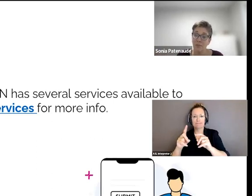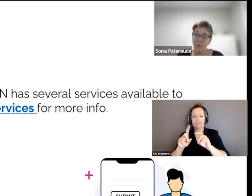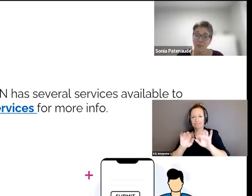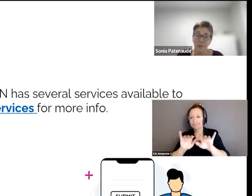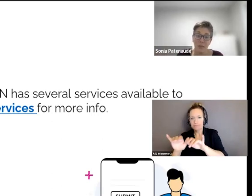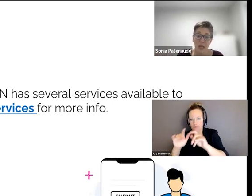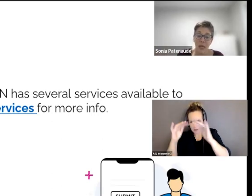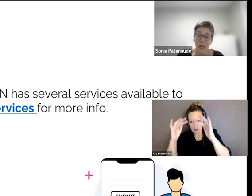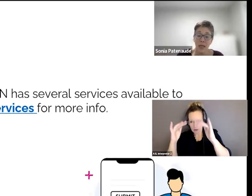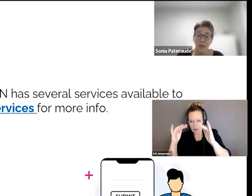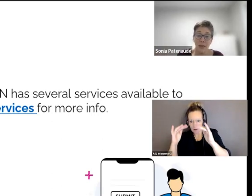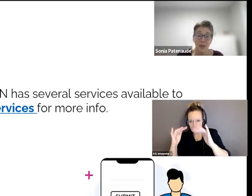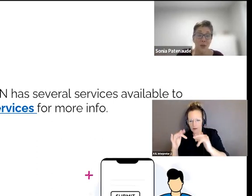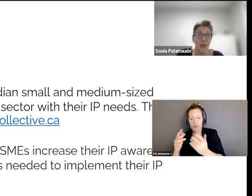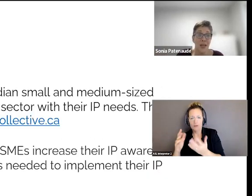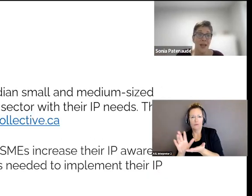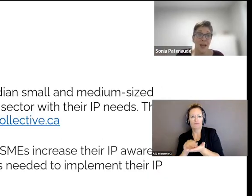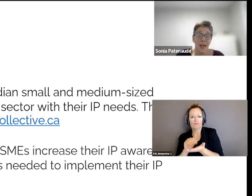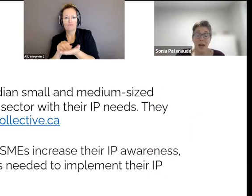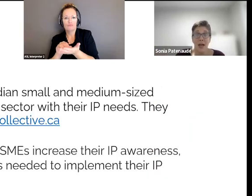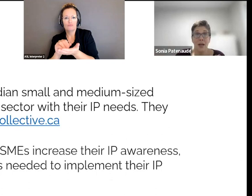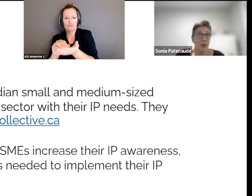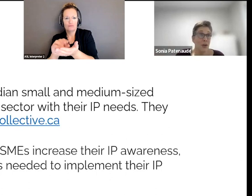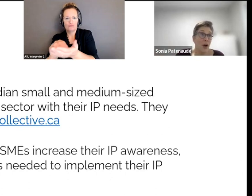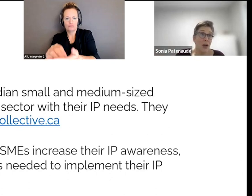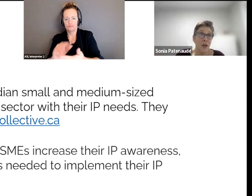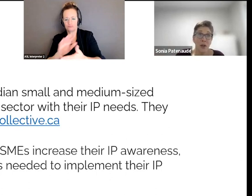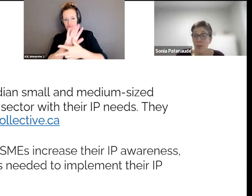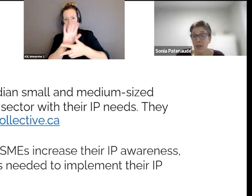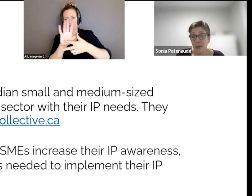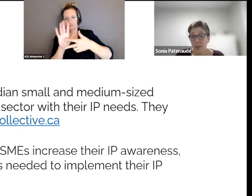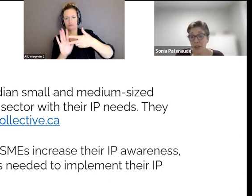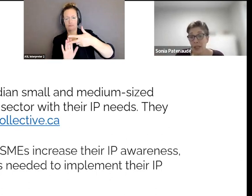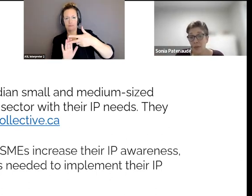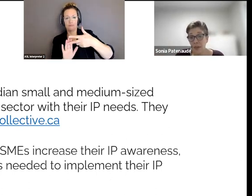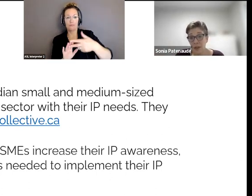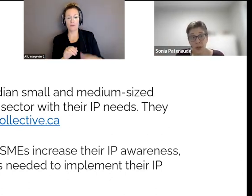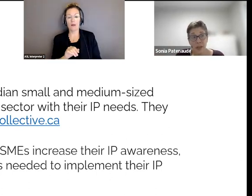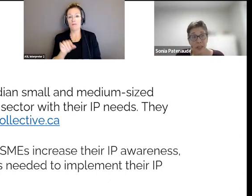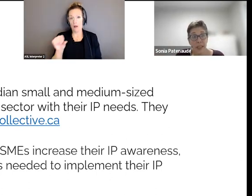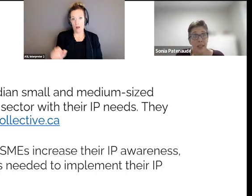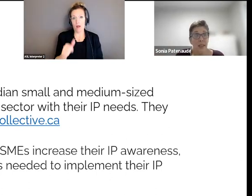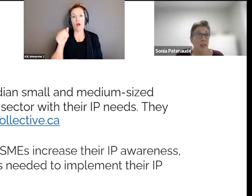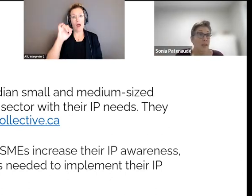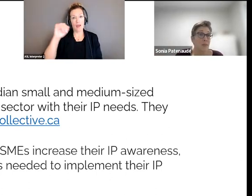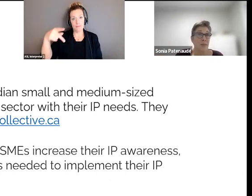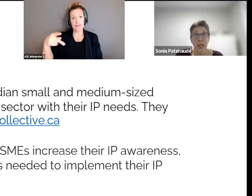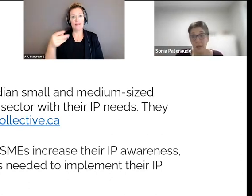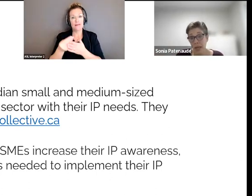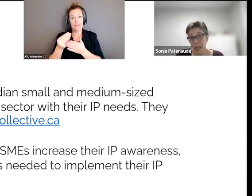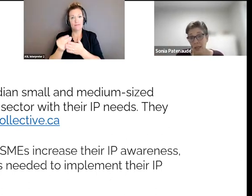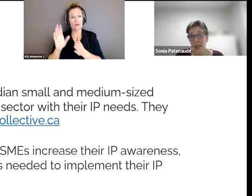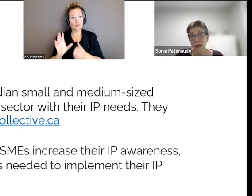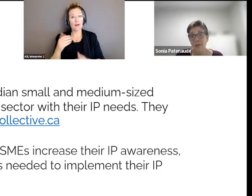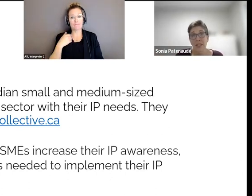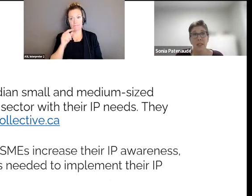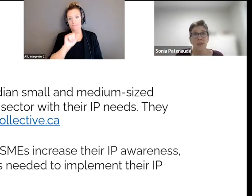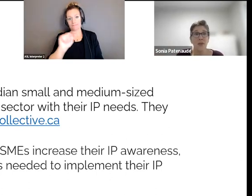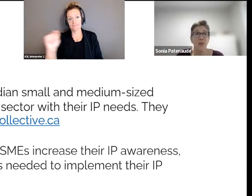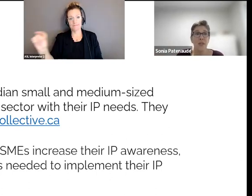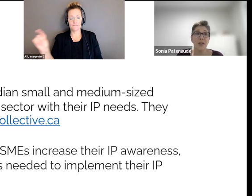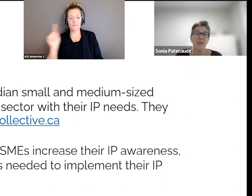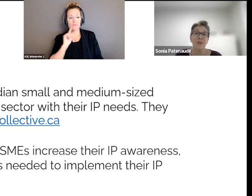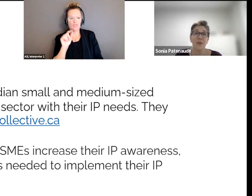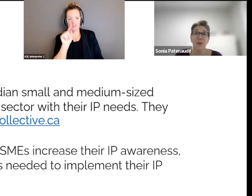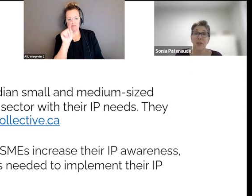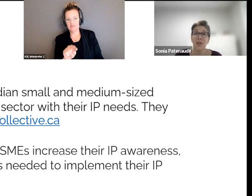calls. And so there are other IP funders out there currently, many, and I've listed